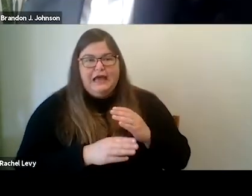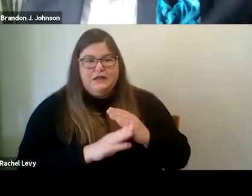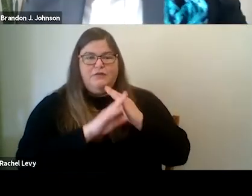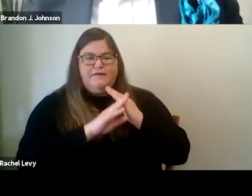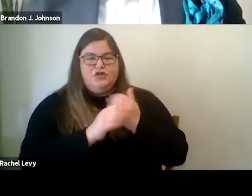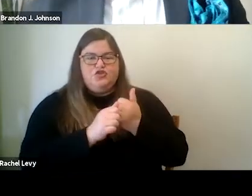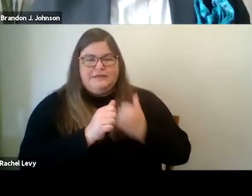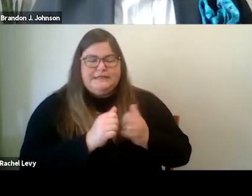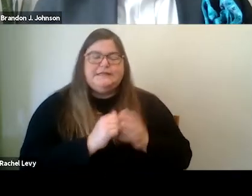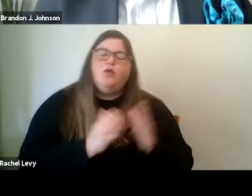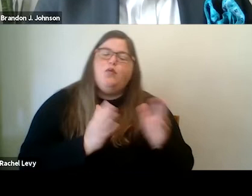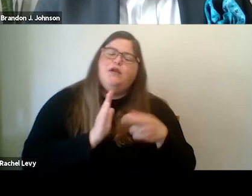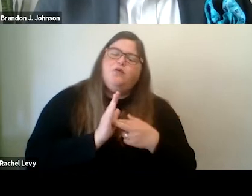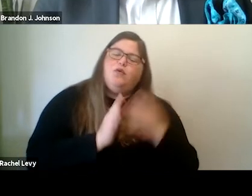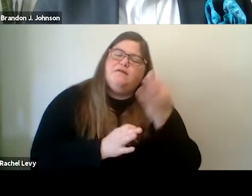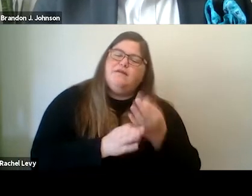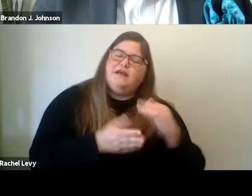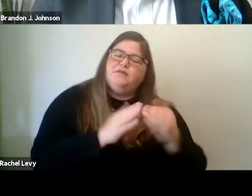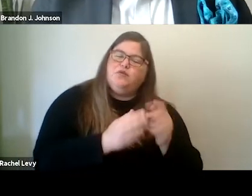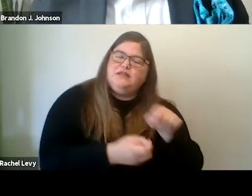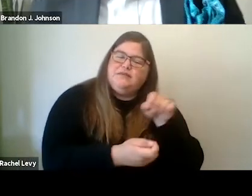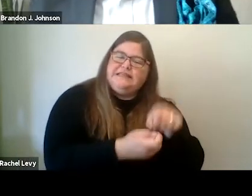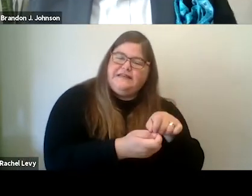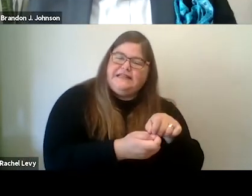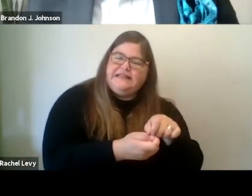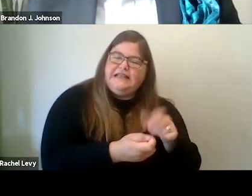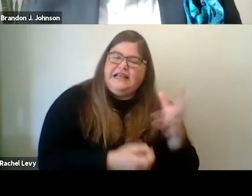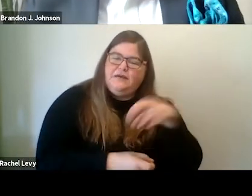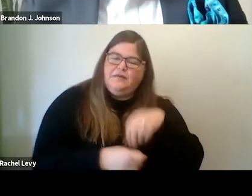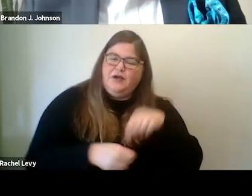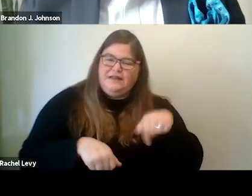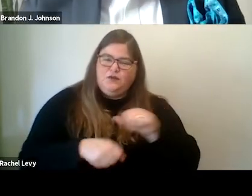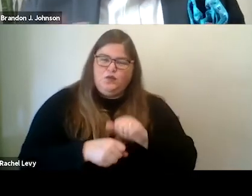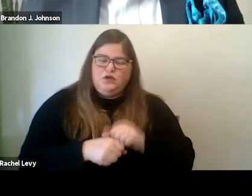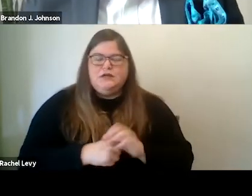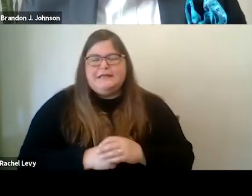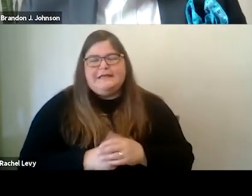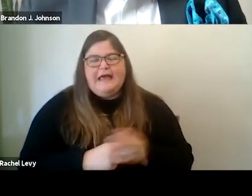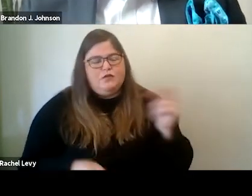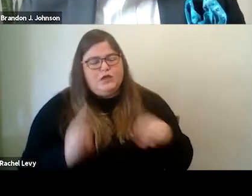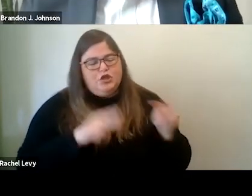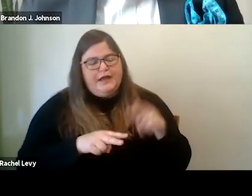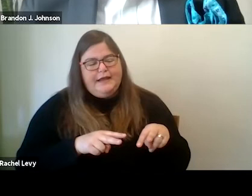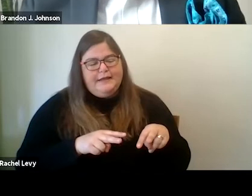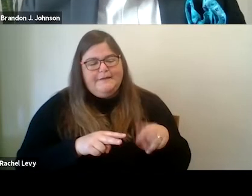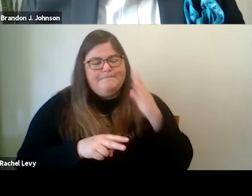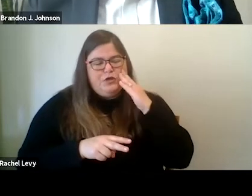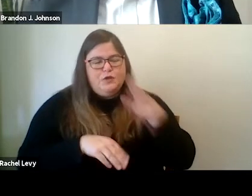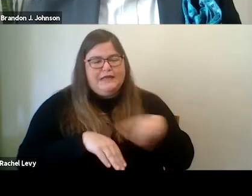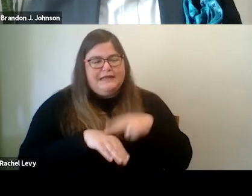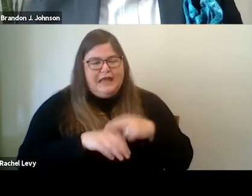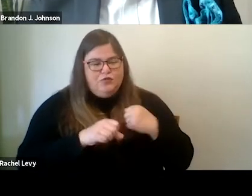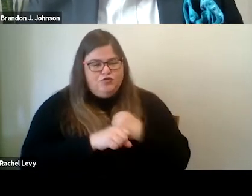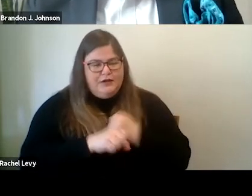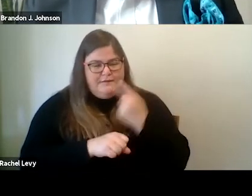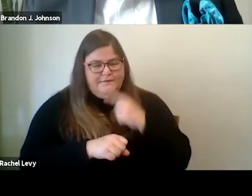roles of the faith community specifically as a part of this work. And as we look at the National Strategy for Suicide